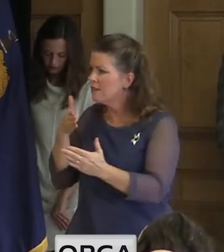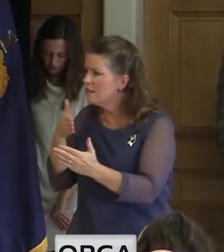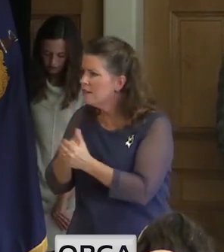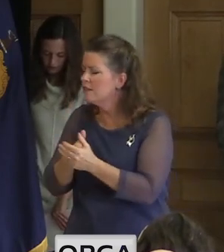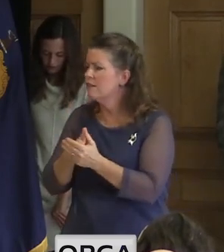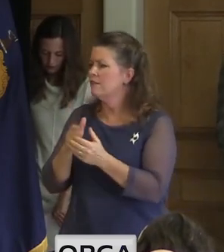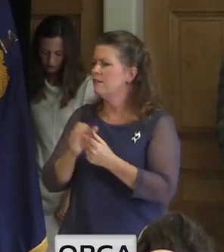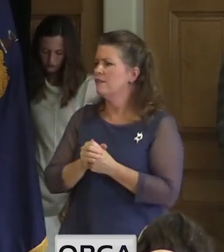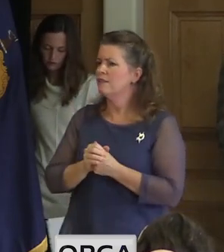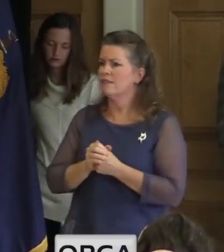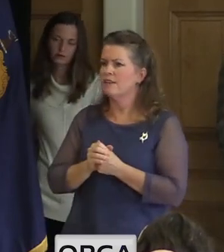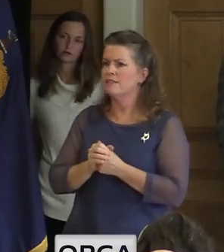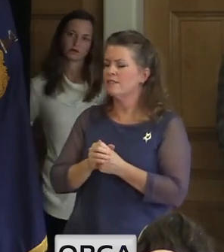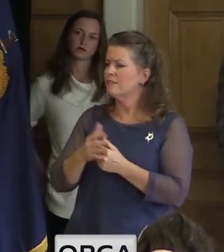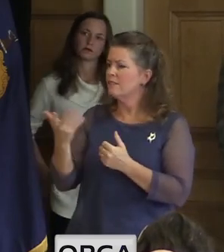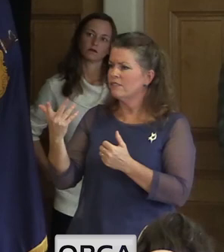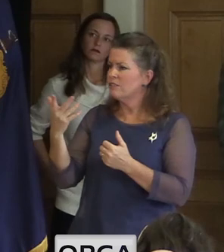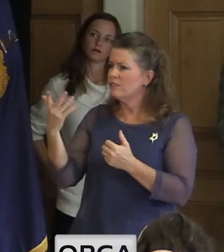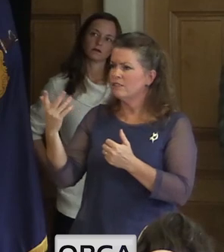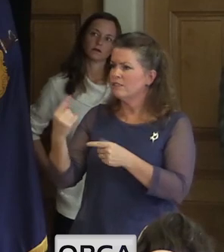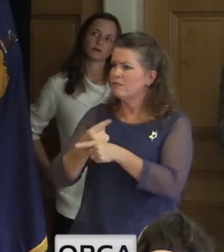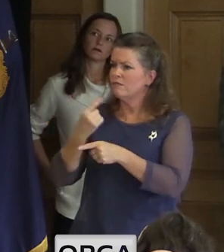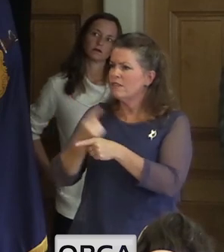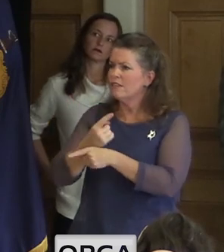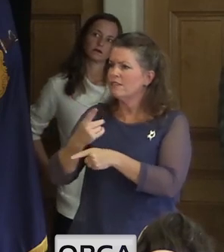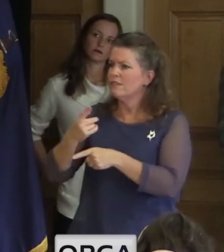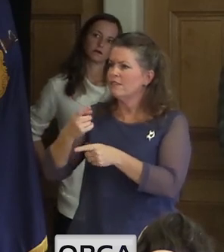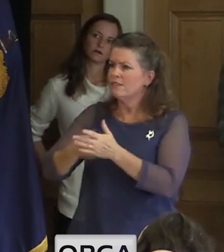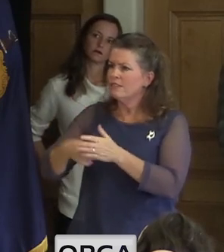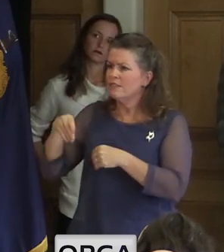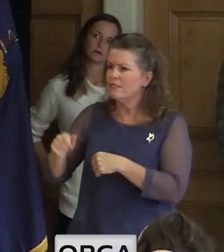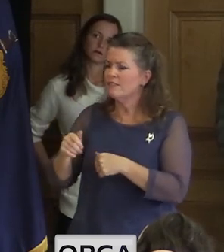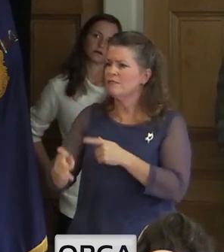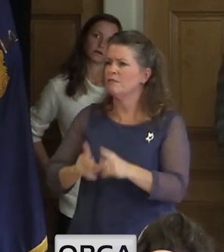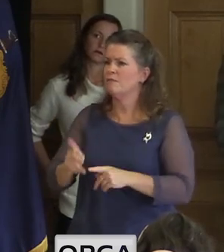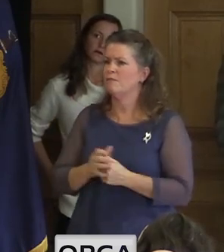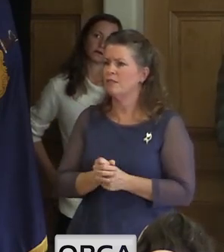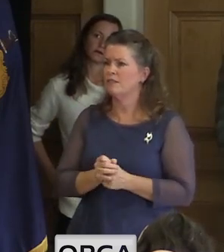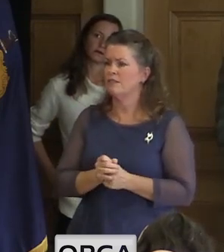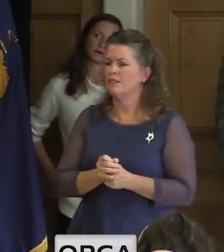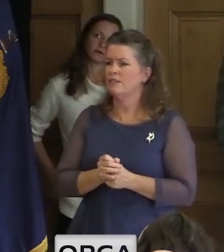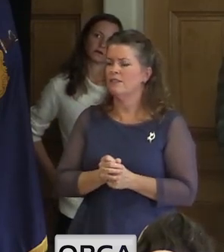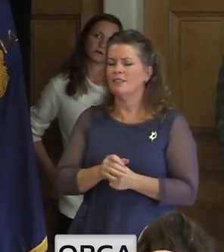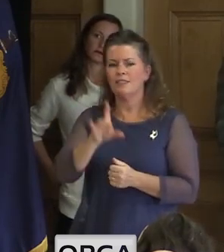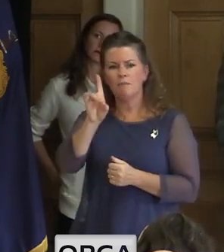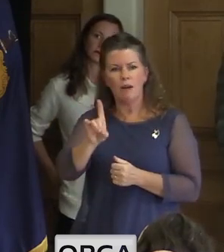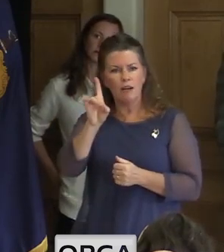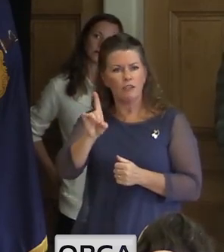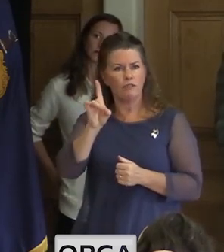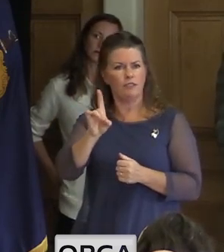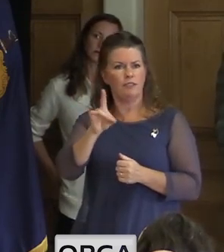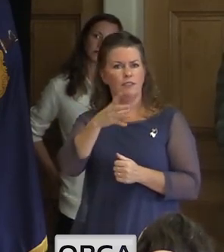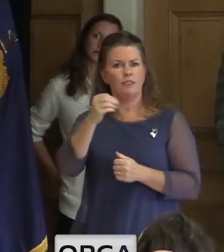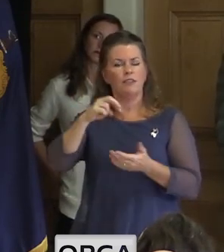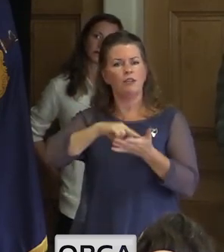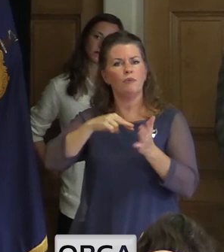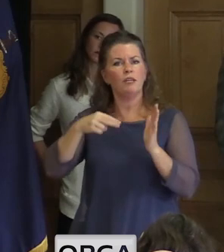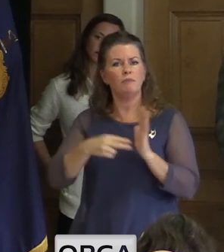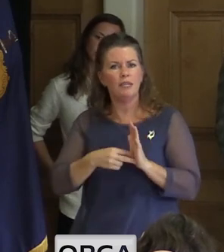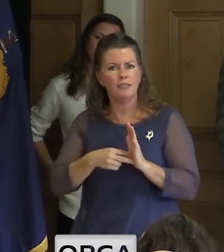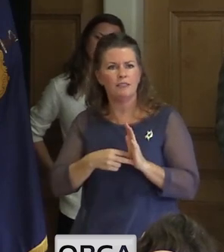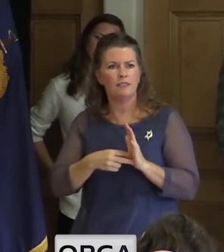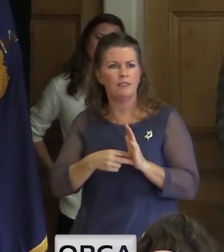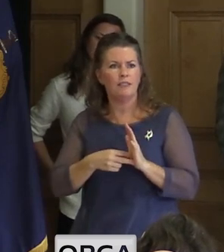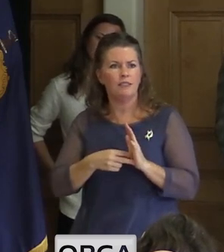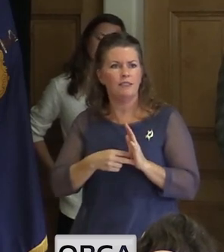and so forth and so on. And yet over hundreds of years, what the growth of democracy has meant is that people have